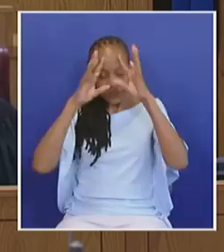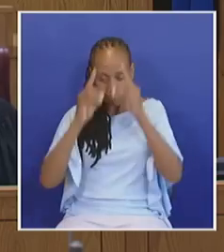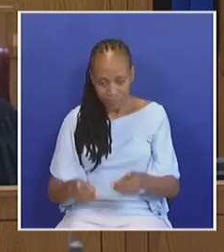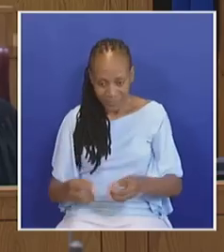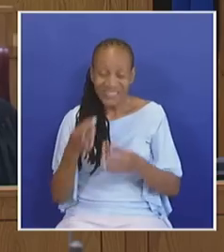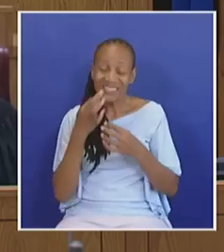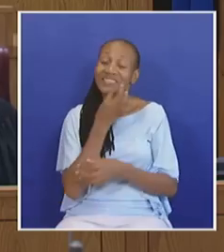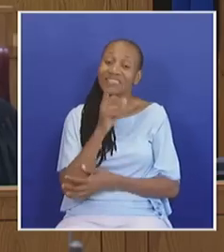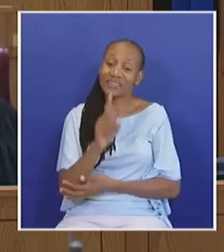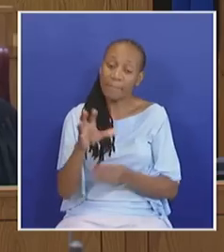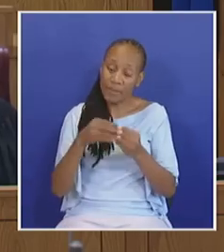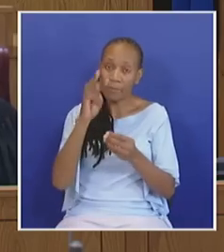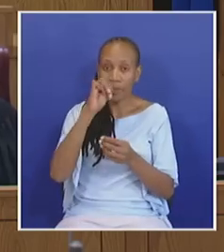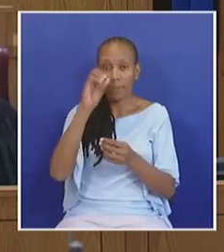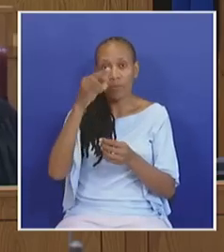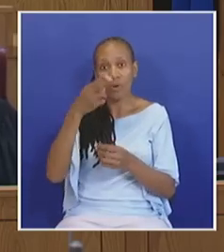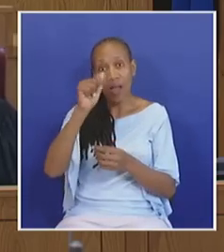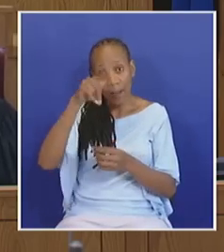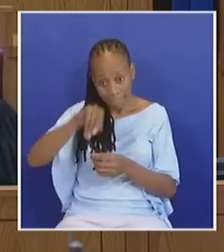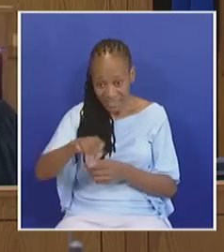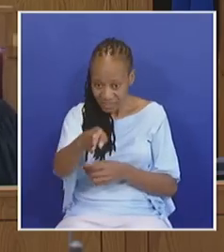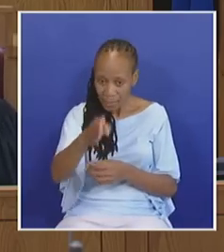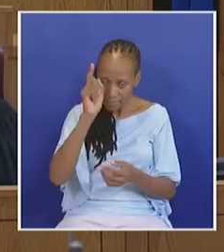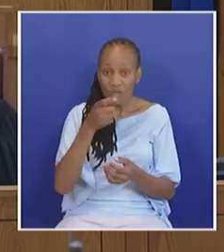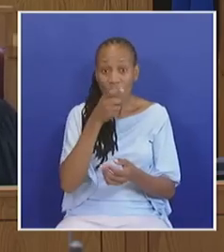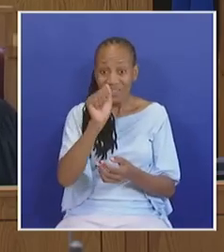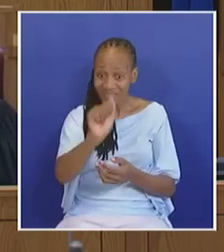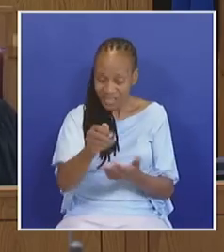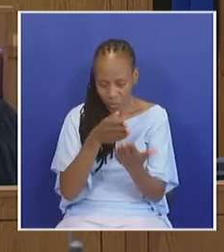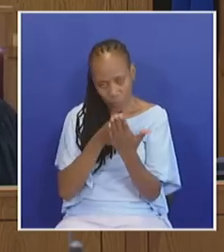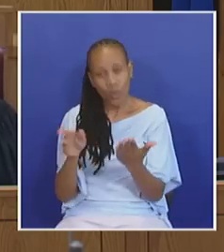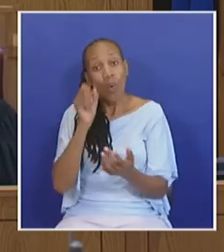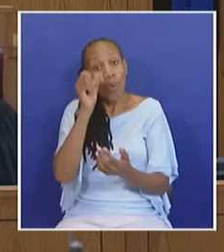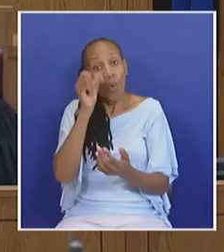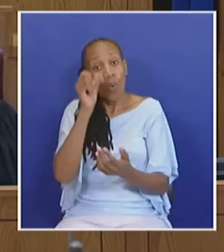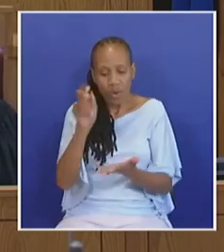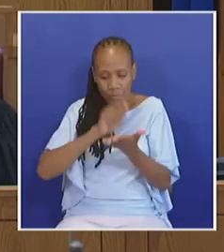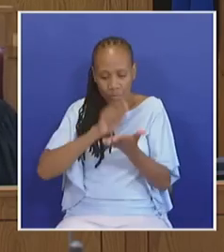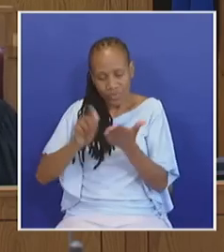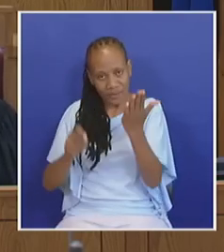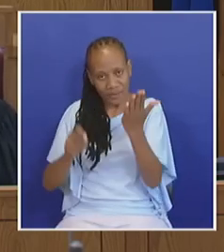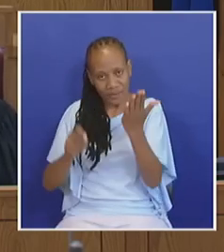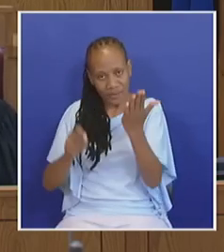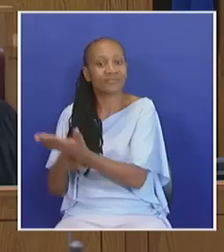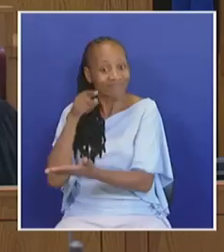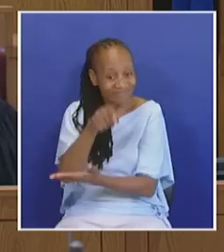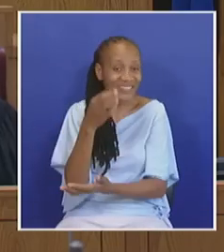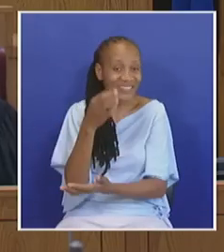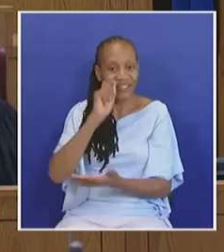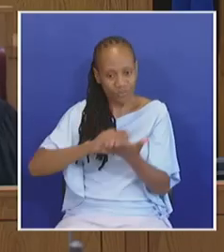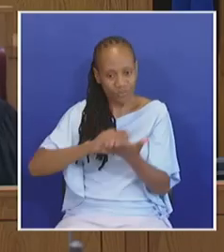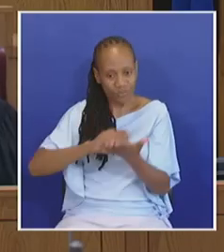said to Honorable Mohapi, withdraw or bring a substantive order. He says he will bring a substantive